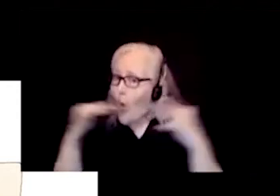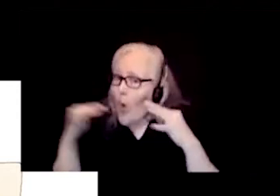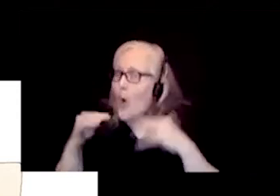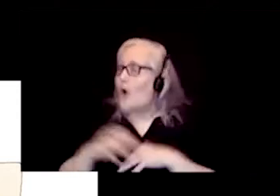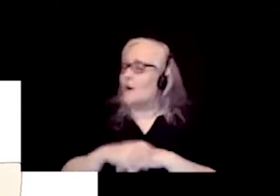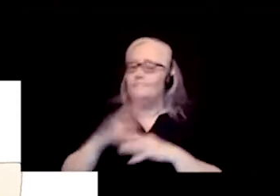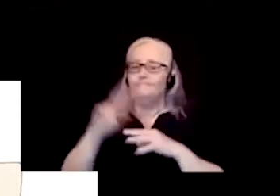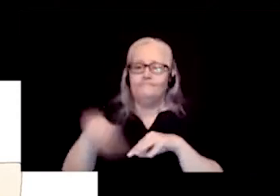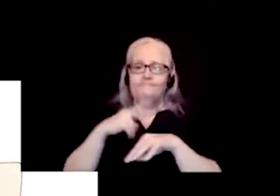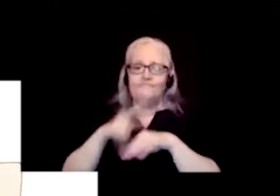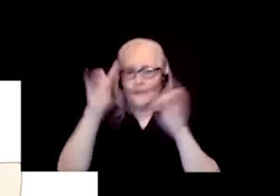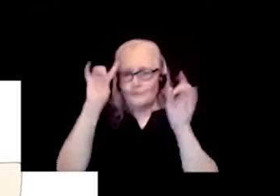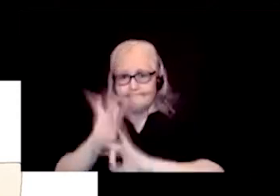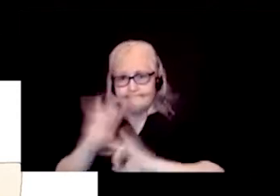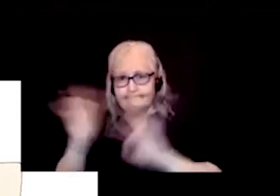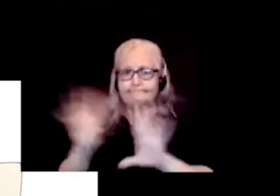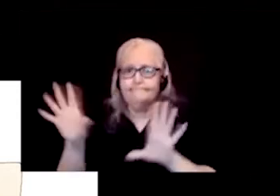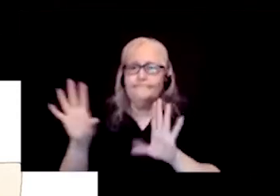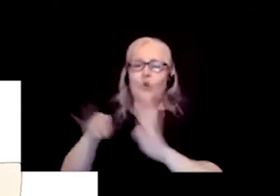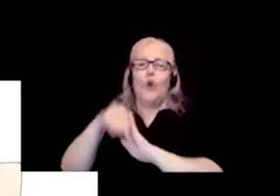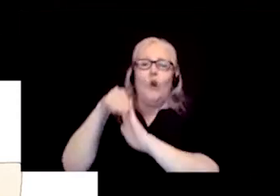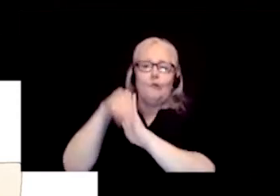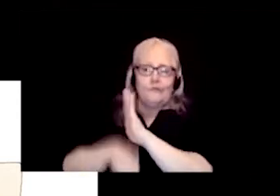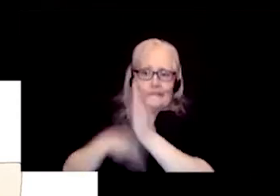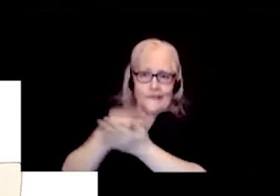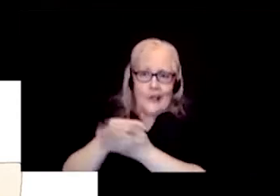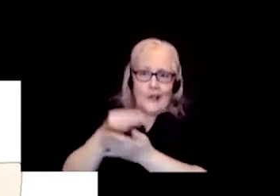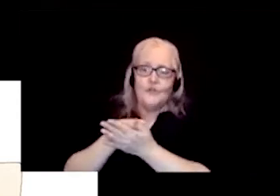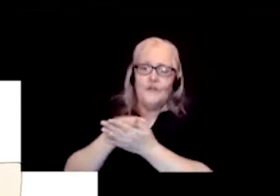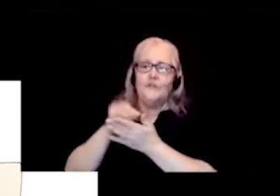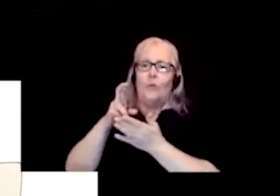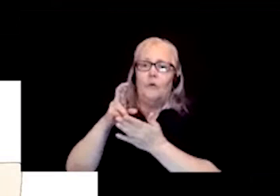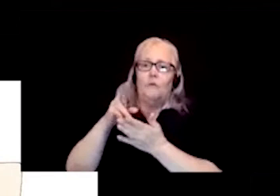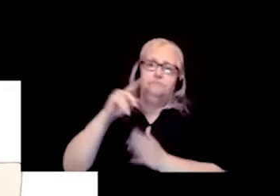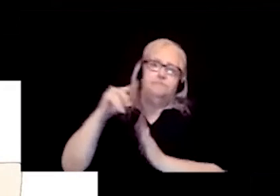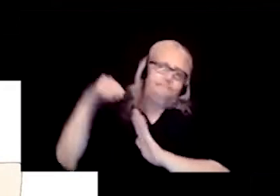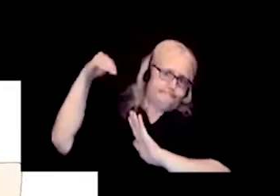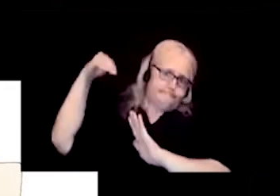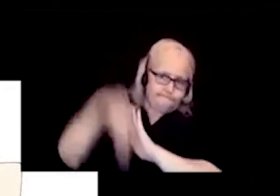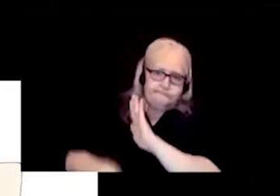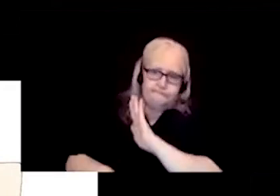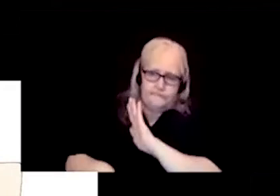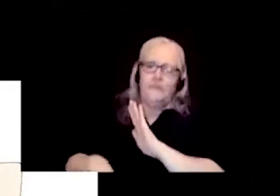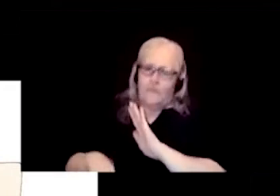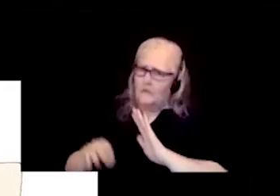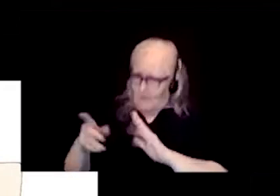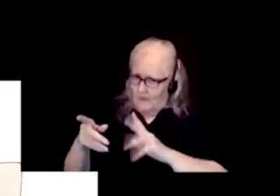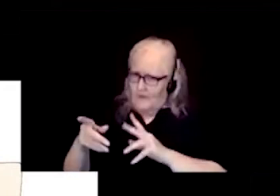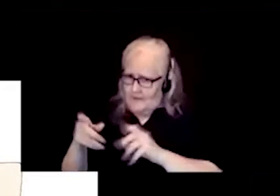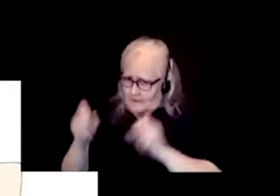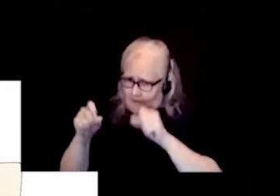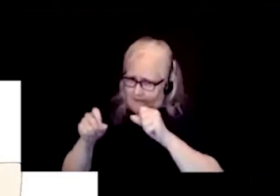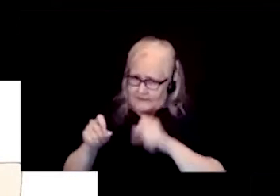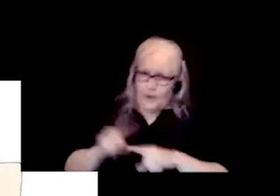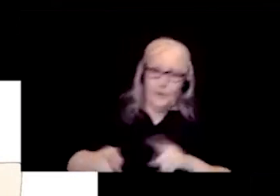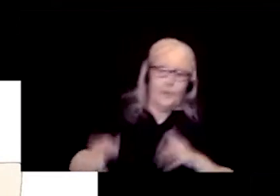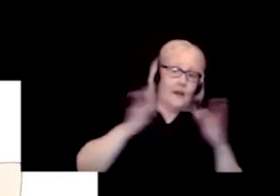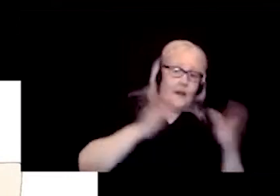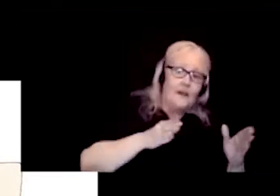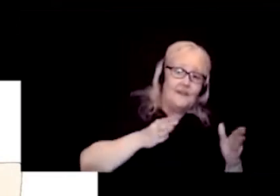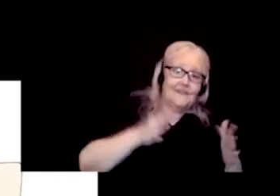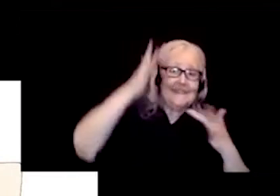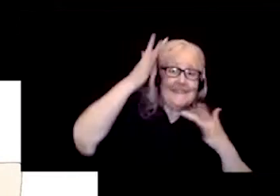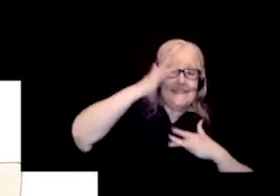disasters, recessions, and depressions, but never during Never, never, ever in a pandemic.